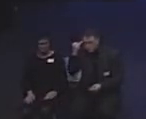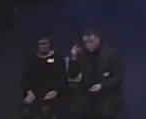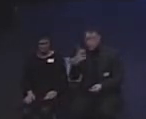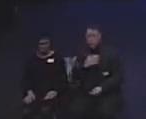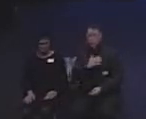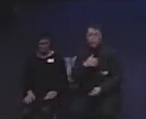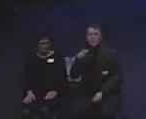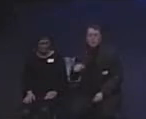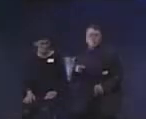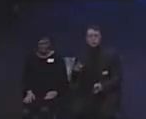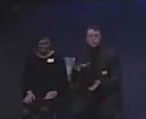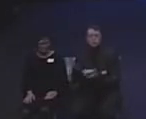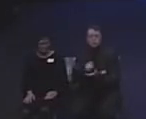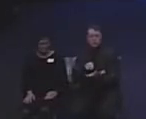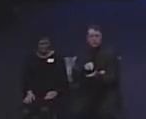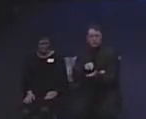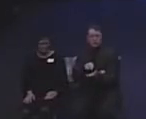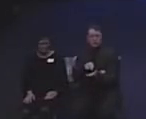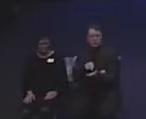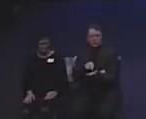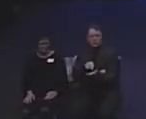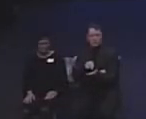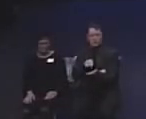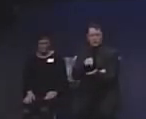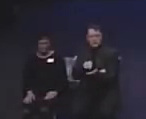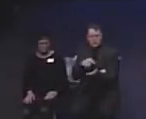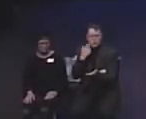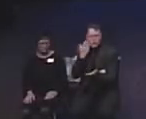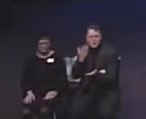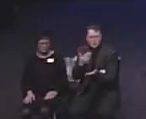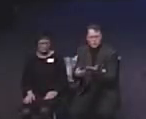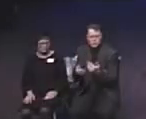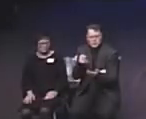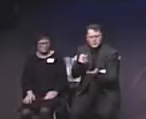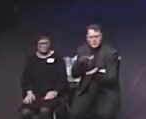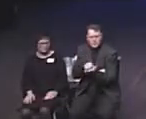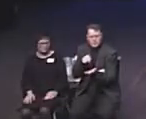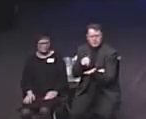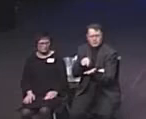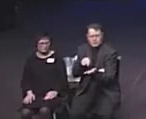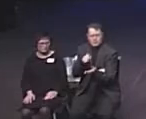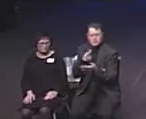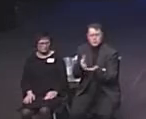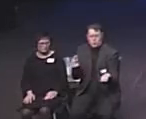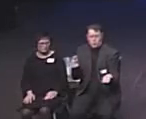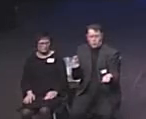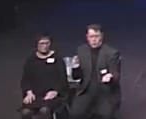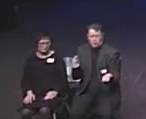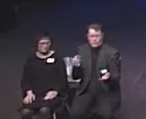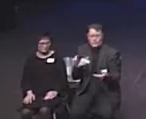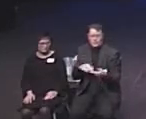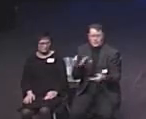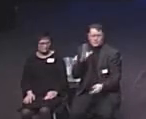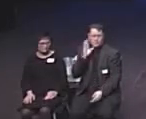entrepreneurship. This is words we live with every day. And the museum is quite old. It